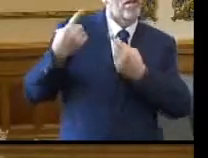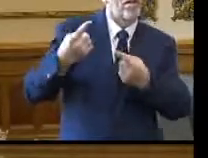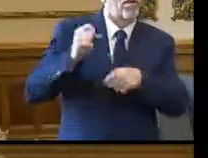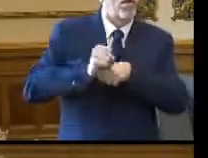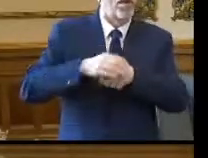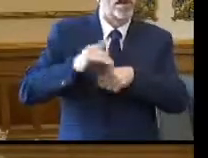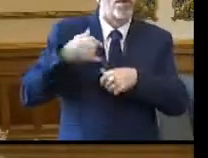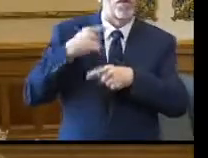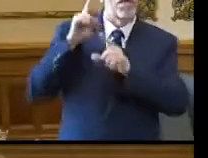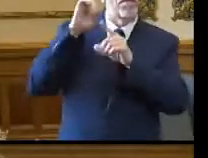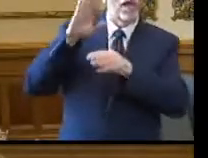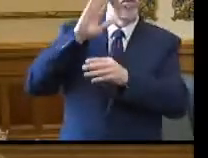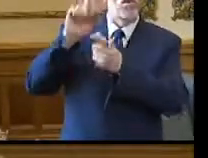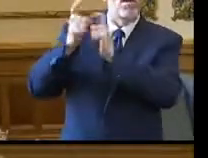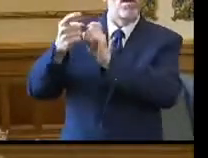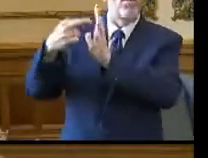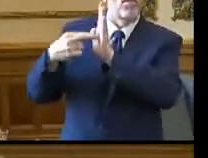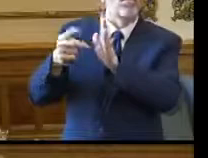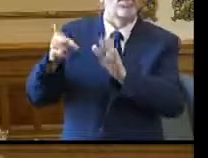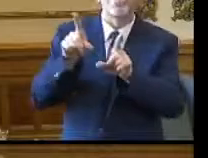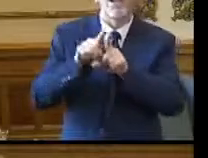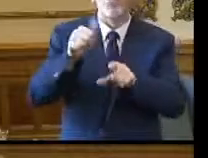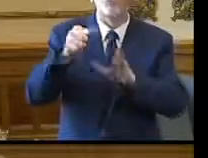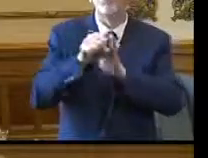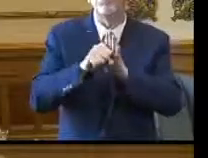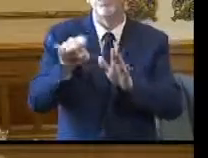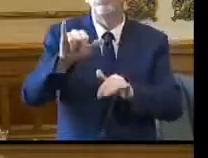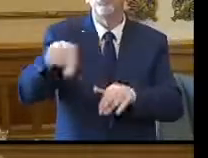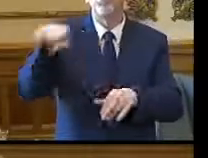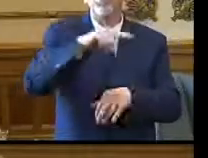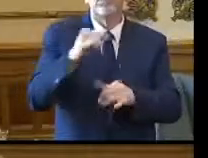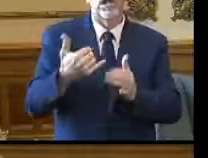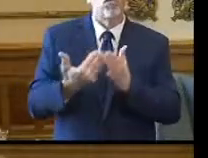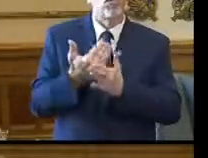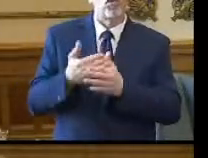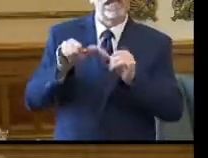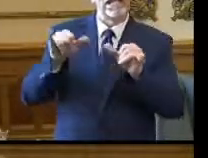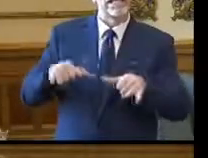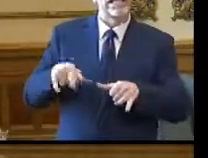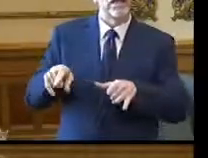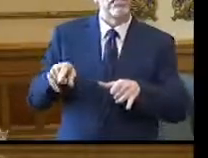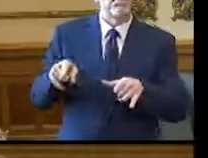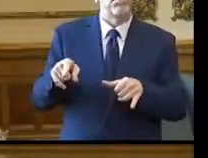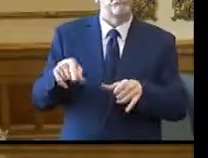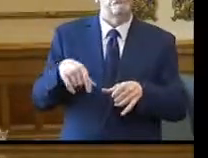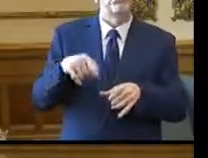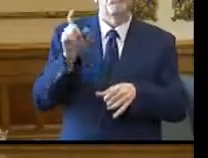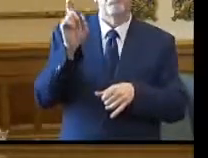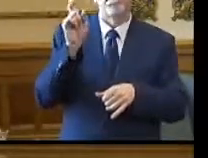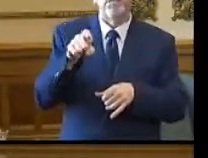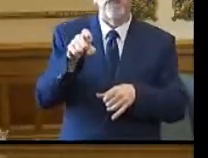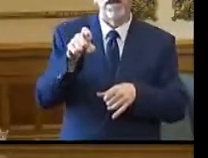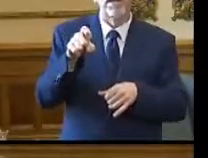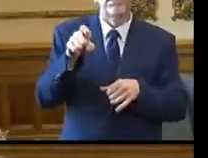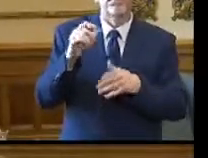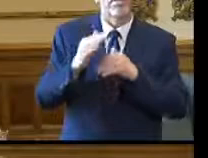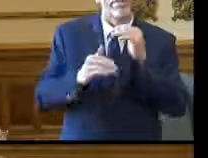these guidelines, just like all other states, this new system, by and large, must be